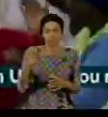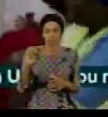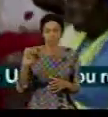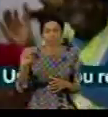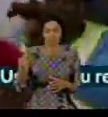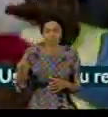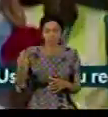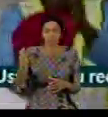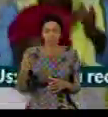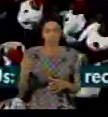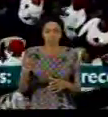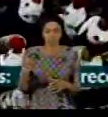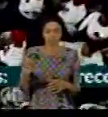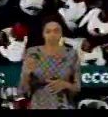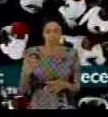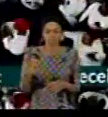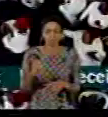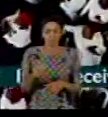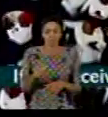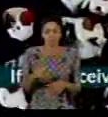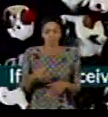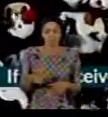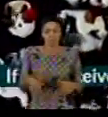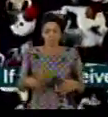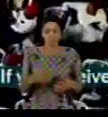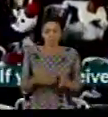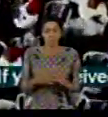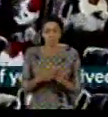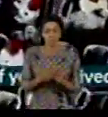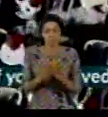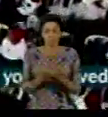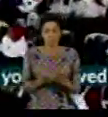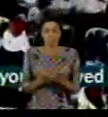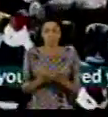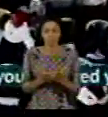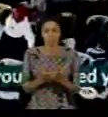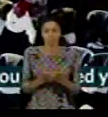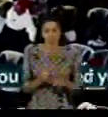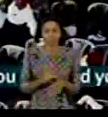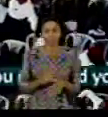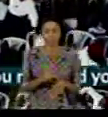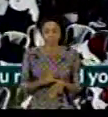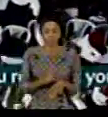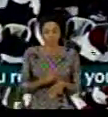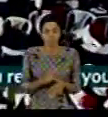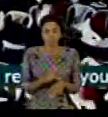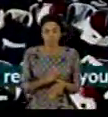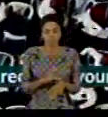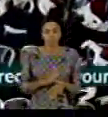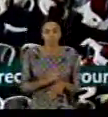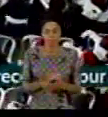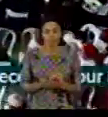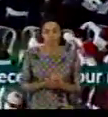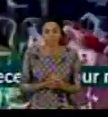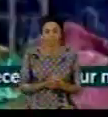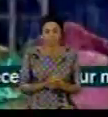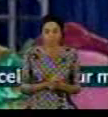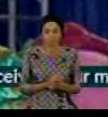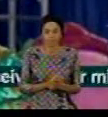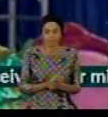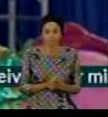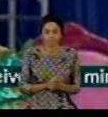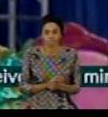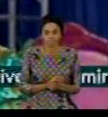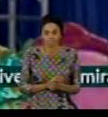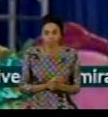praise the Lord all right brother you can go ahead please the reminder is done by badam I worship a Deeper Life